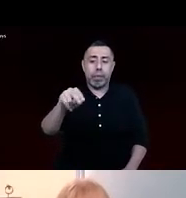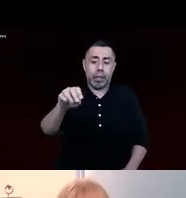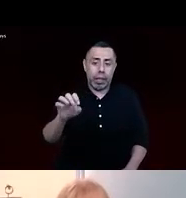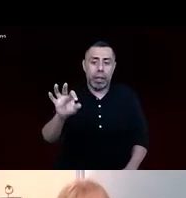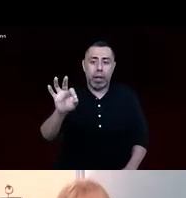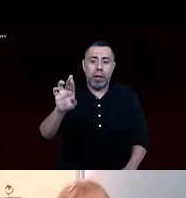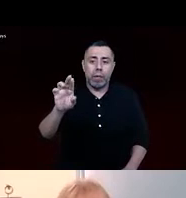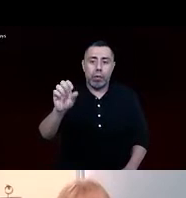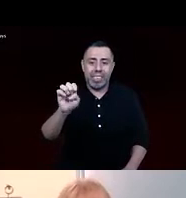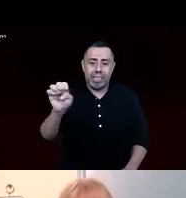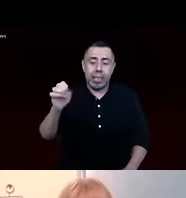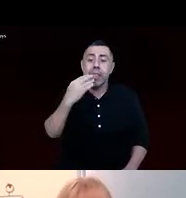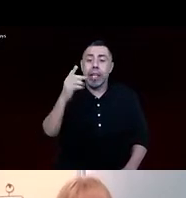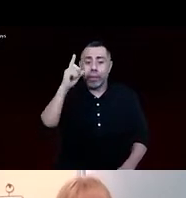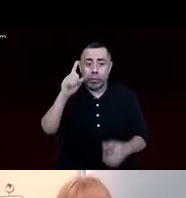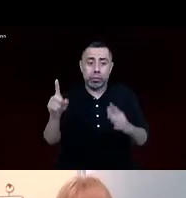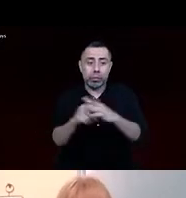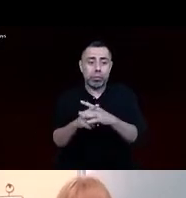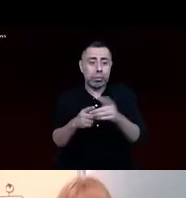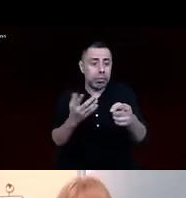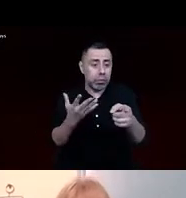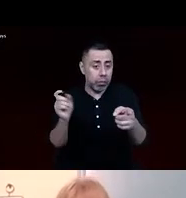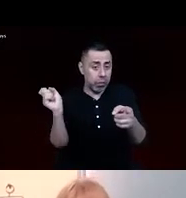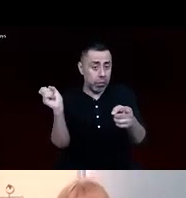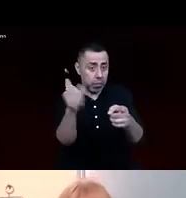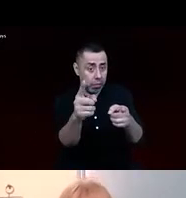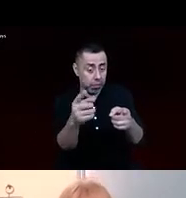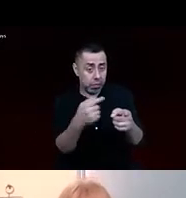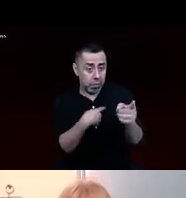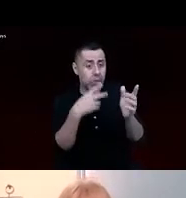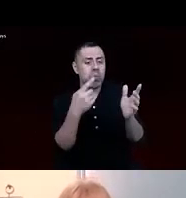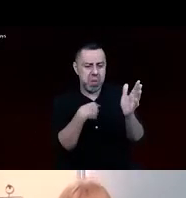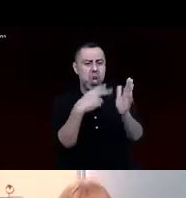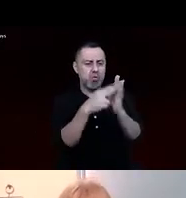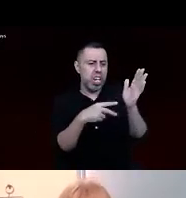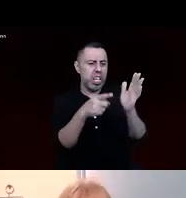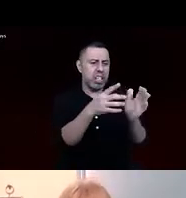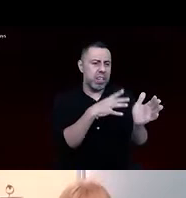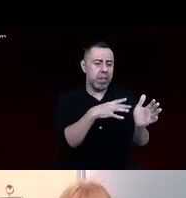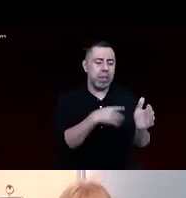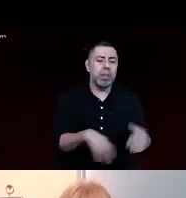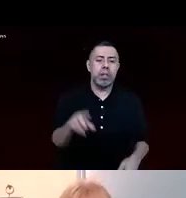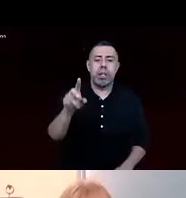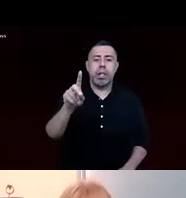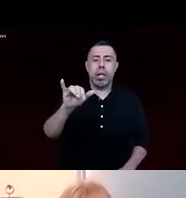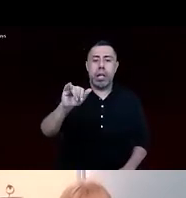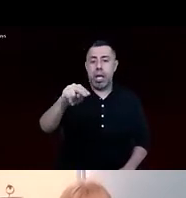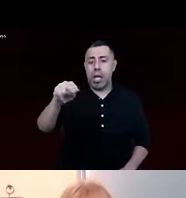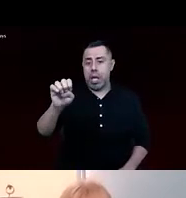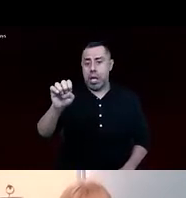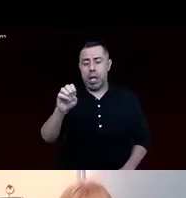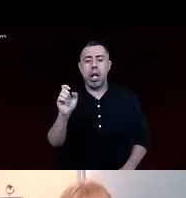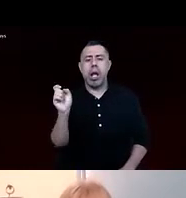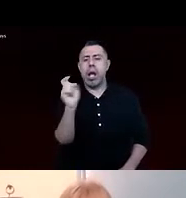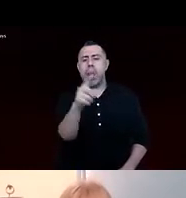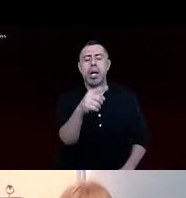this evening. Do you want to ask your own question or do you want me to read it? Okay, I'll read it. Diane's asking you, you said you